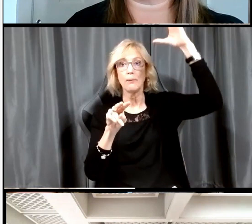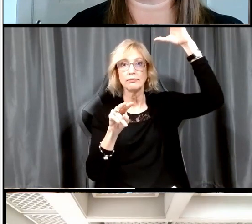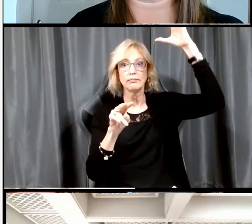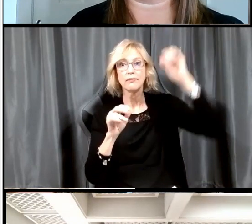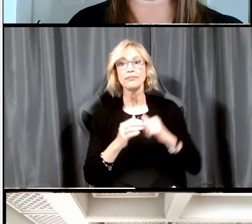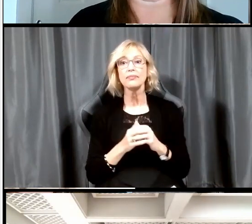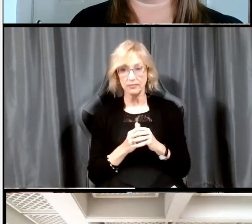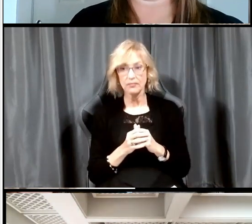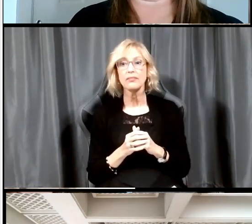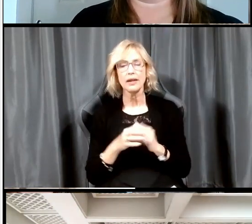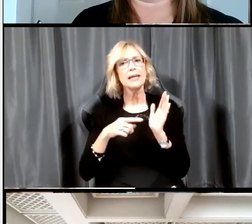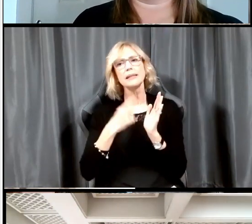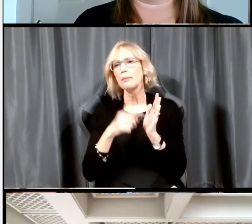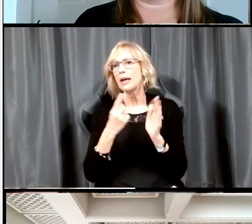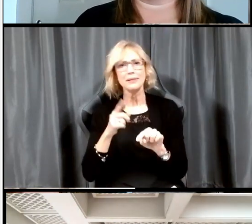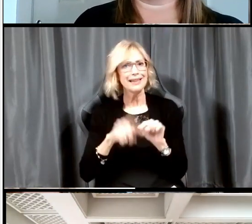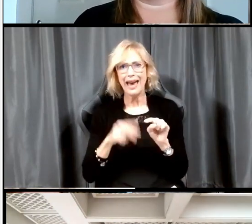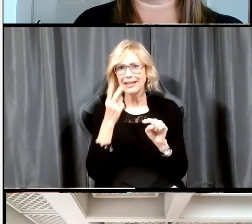straight ahead, depending on their